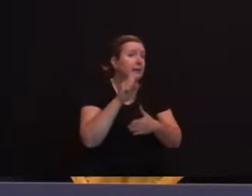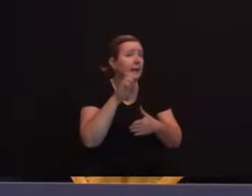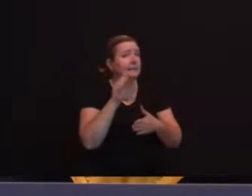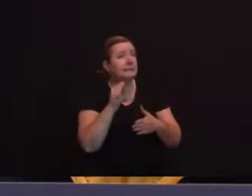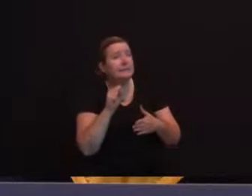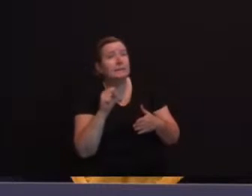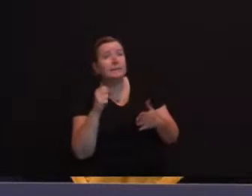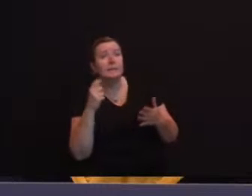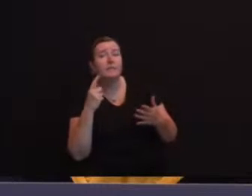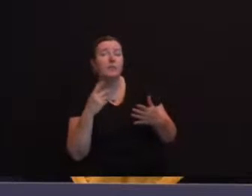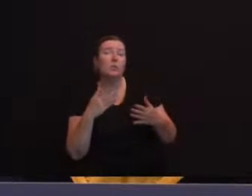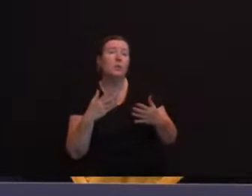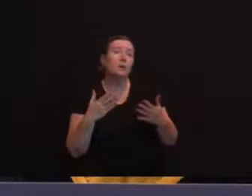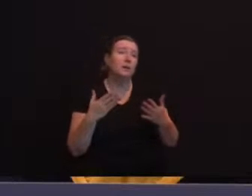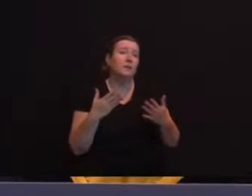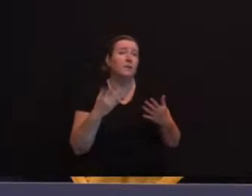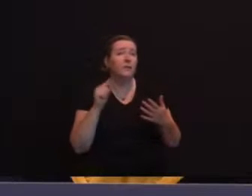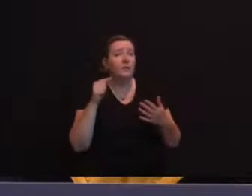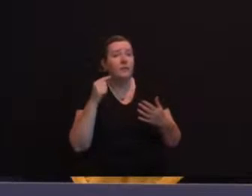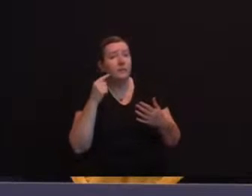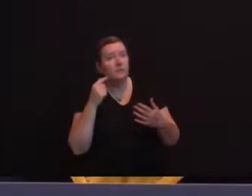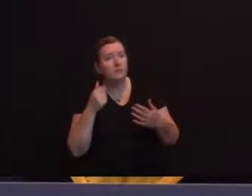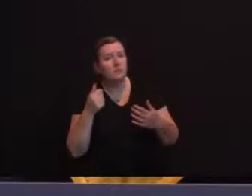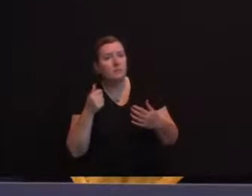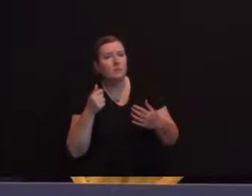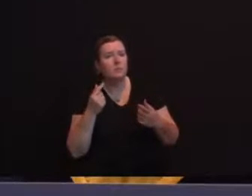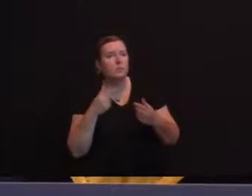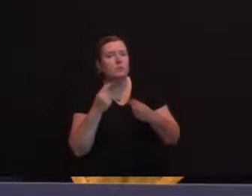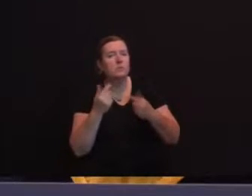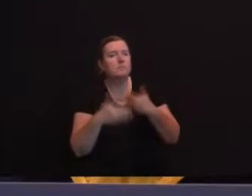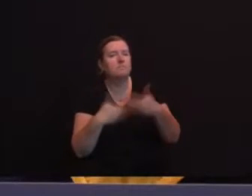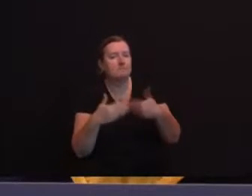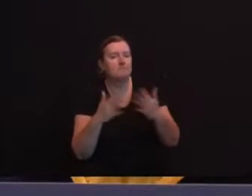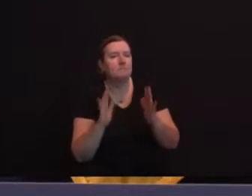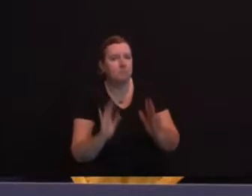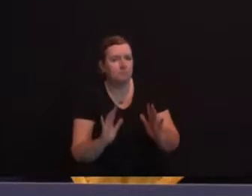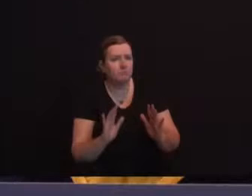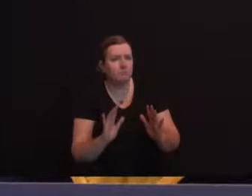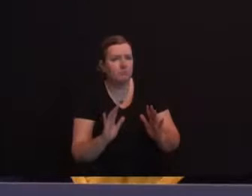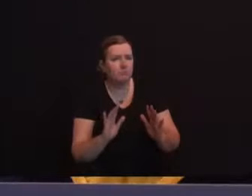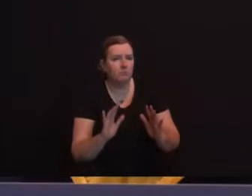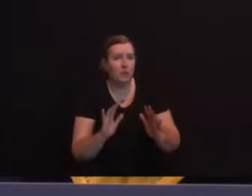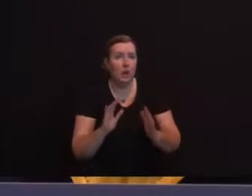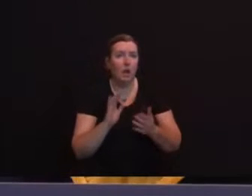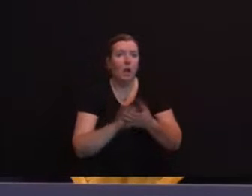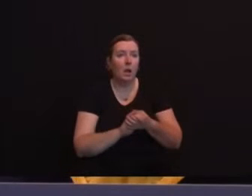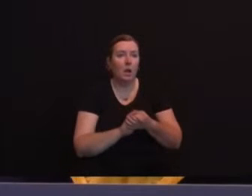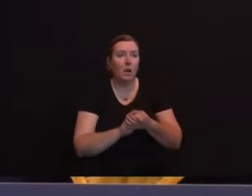officials? And if so, what are those steps? Judy, you want me to start and then go to you? Is that all right?